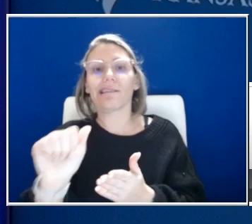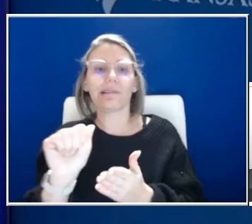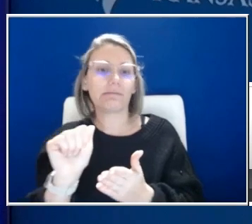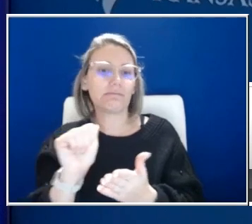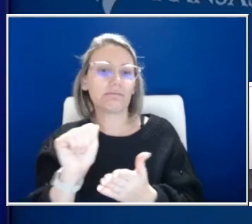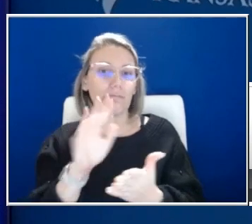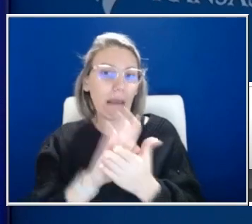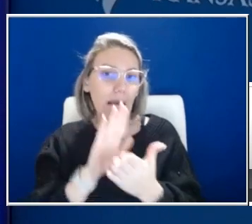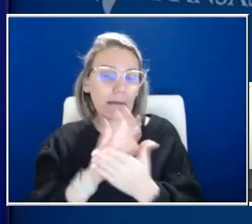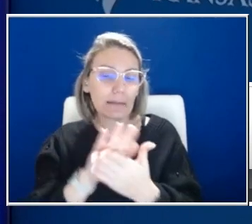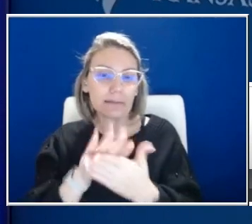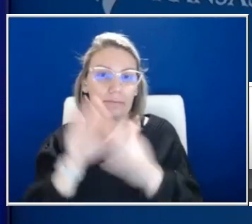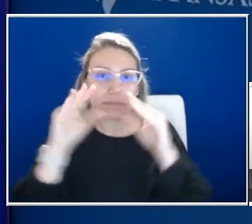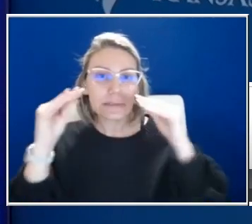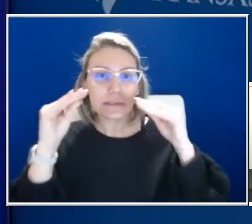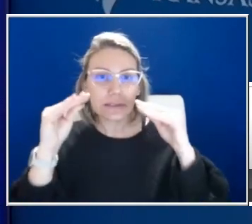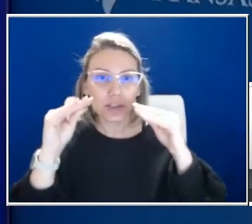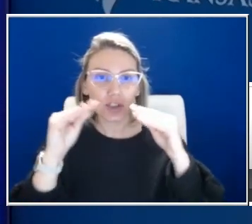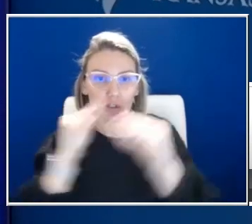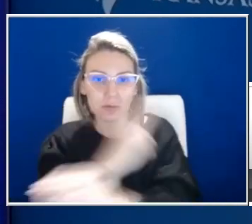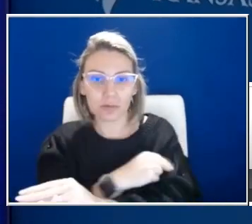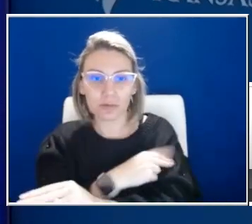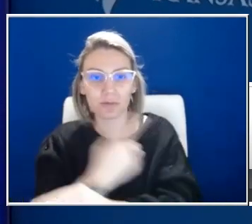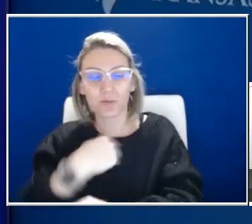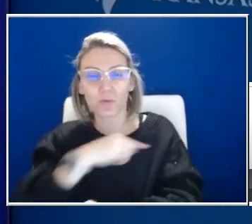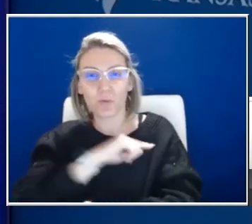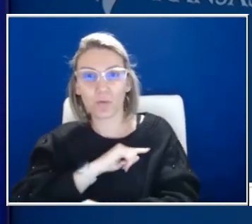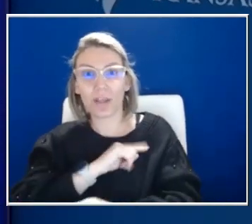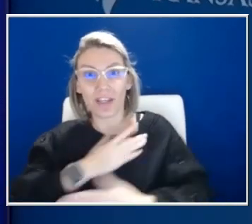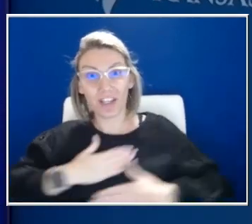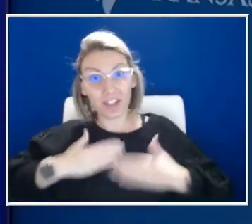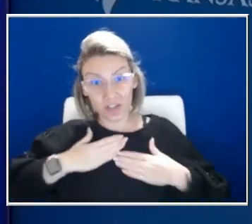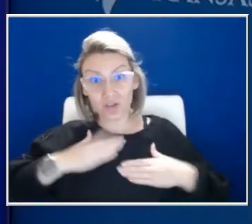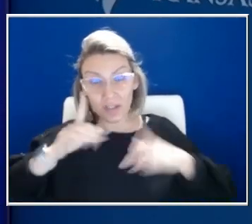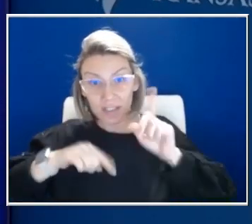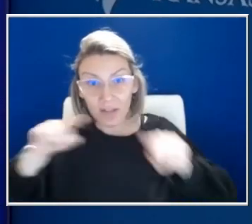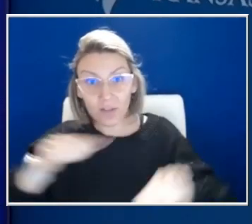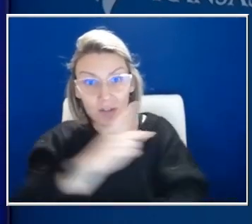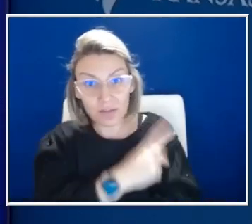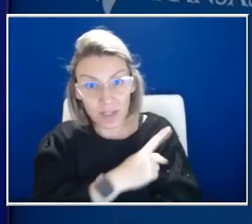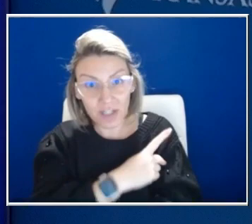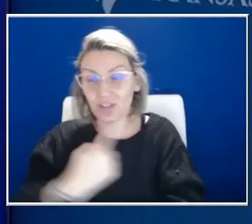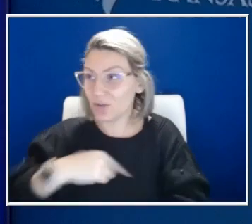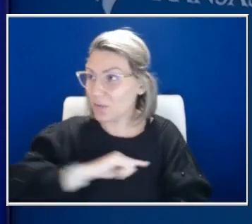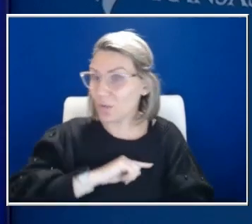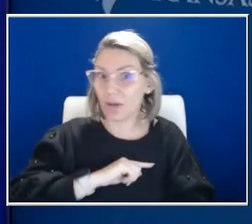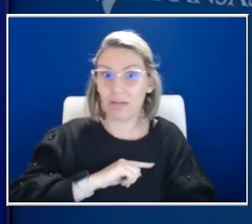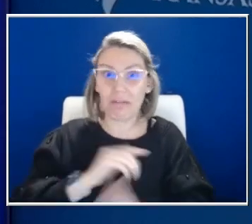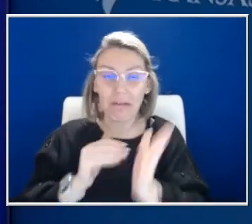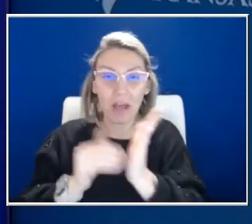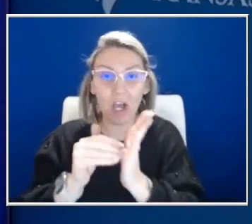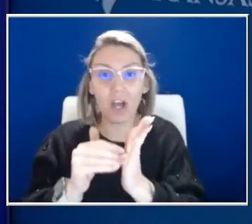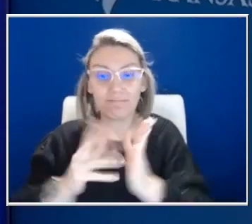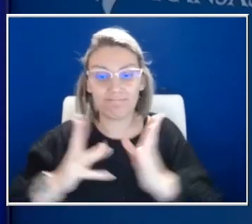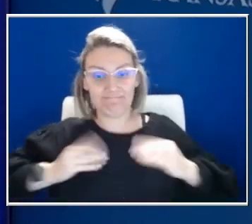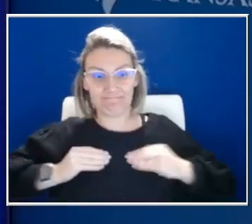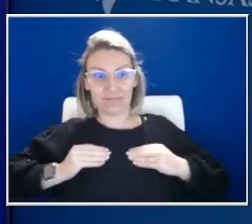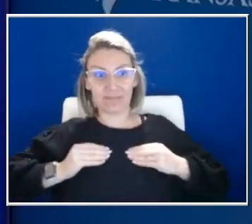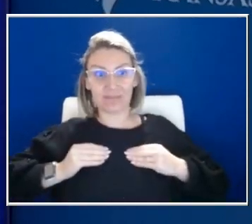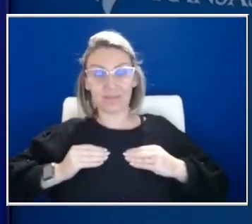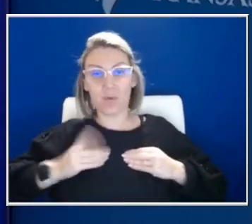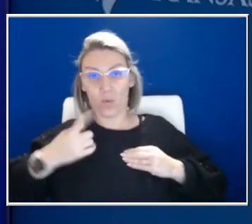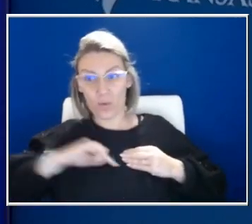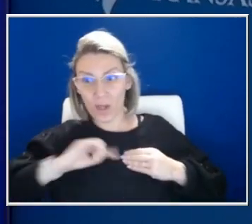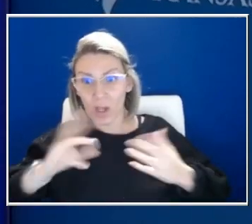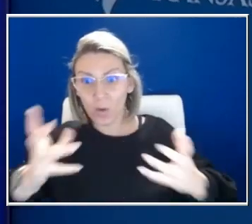actually enjoy the diversity of patients that come. I don't think people realize that. We often take a job like this because we want that. You know, we